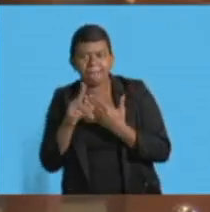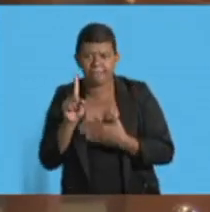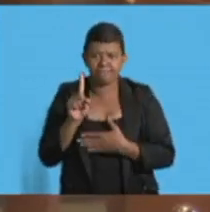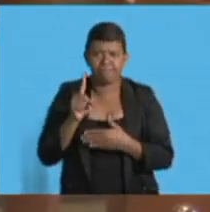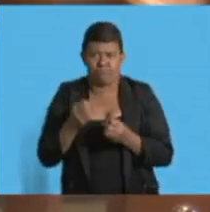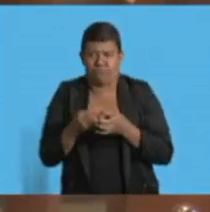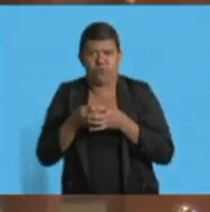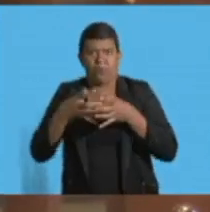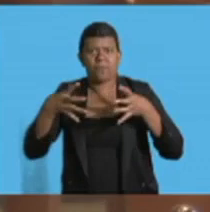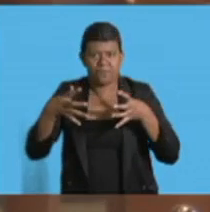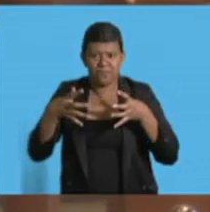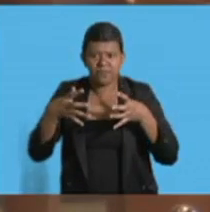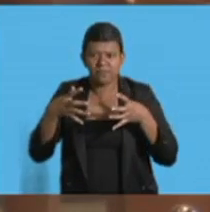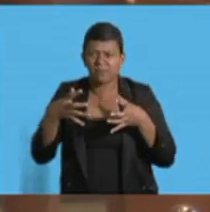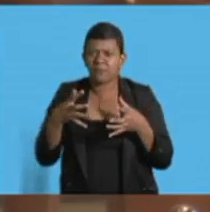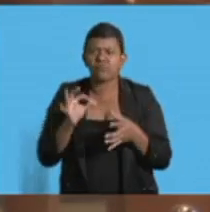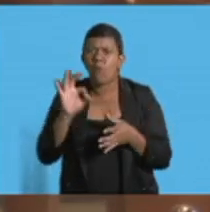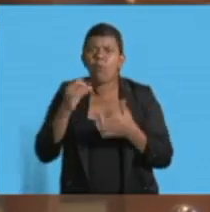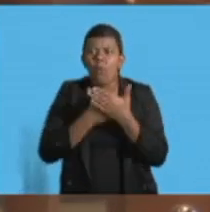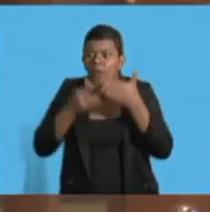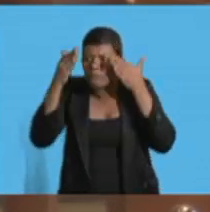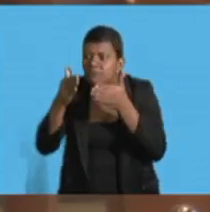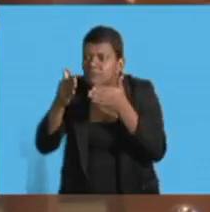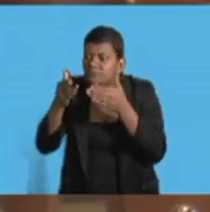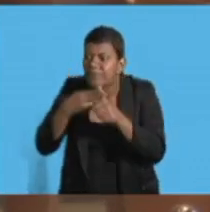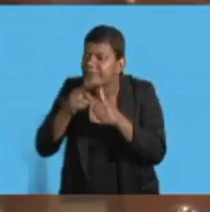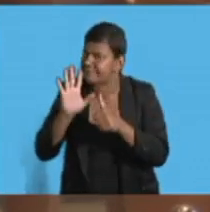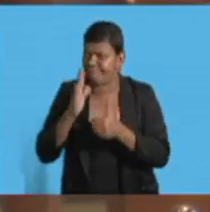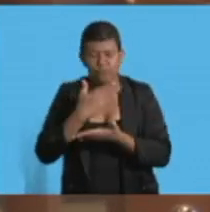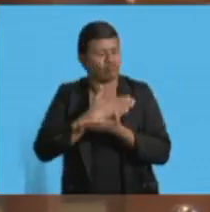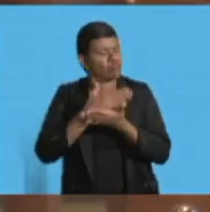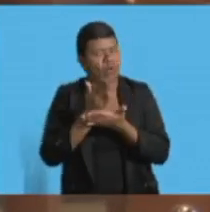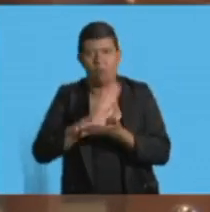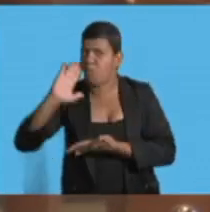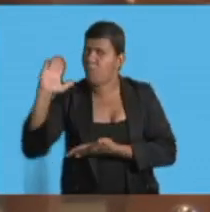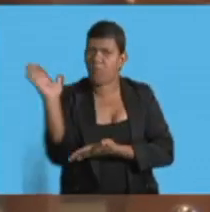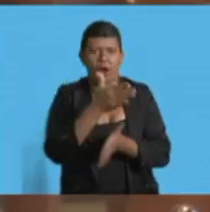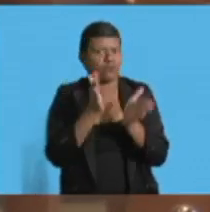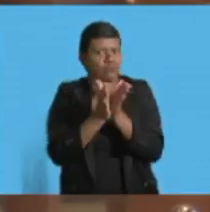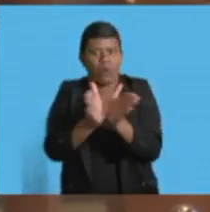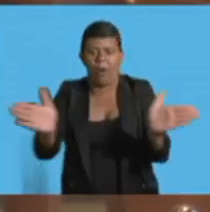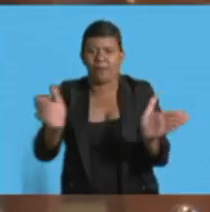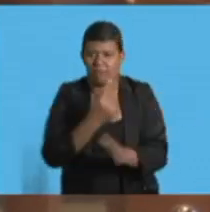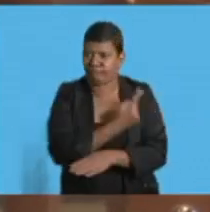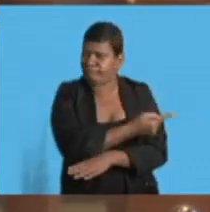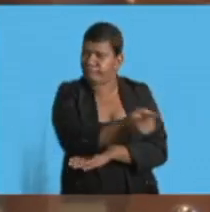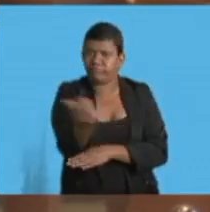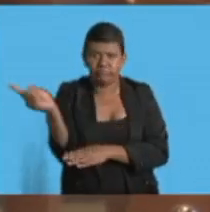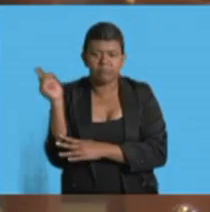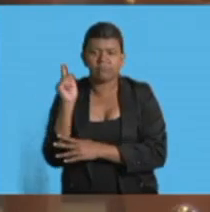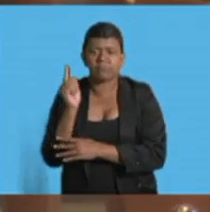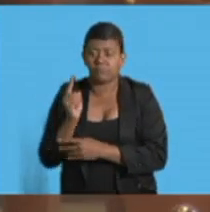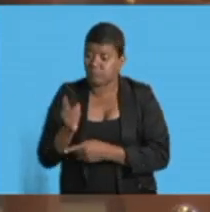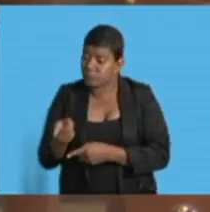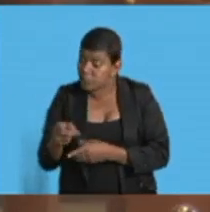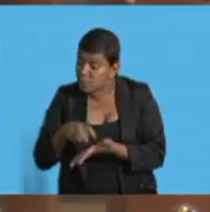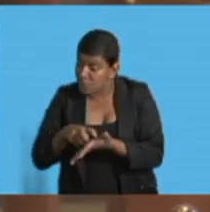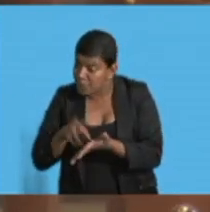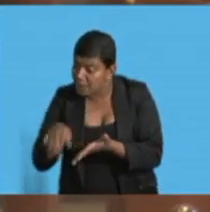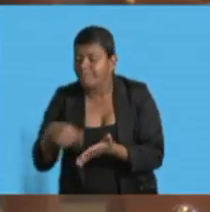being shared amongst all the people, including the disadvantaged people of our society. Madam